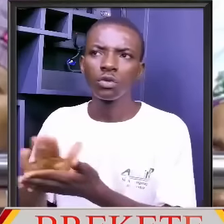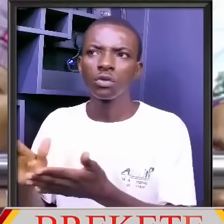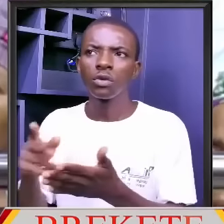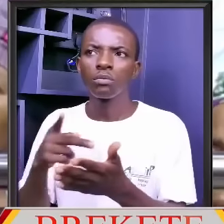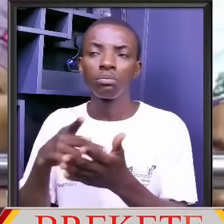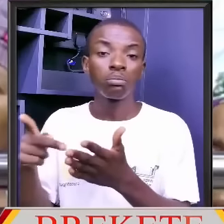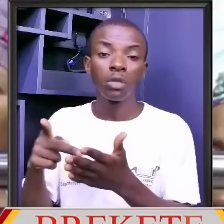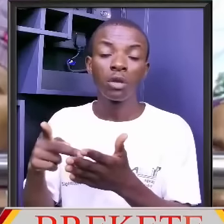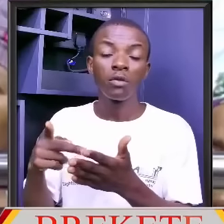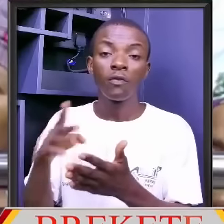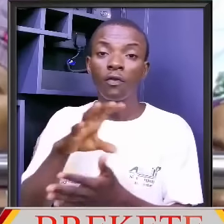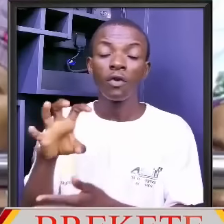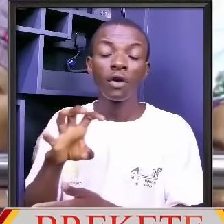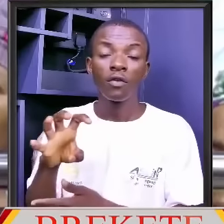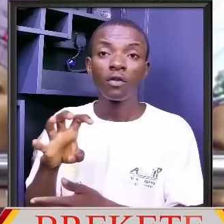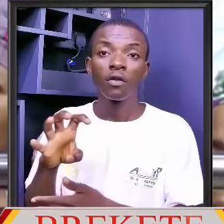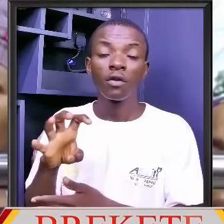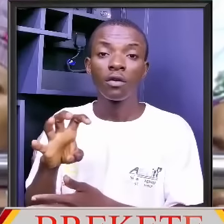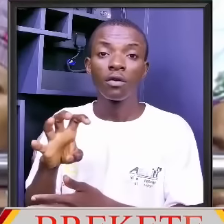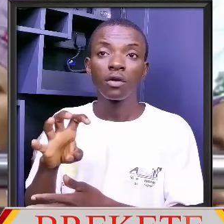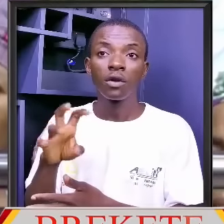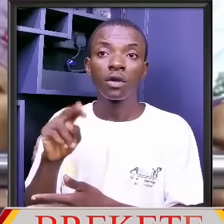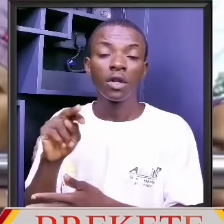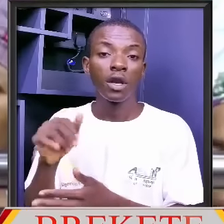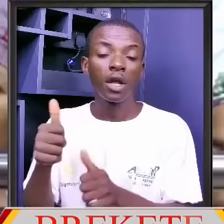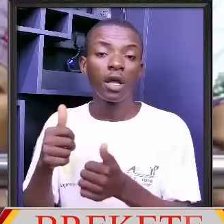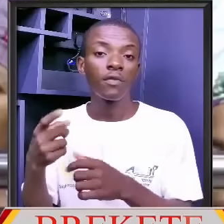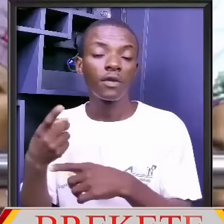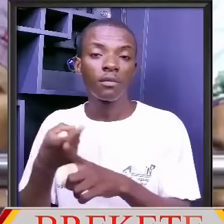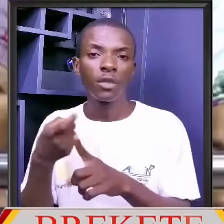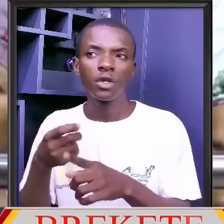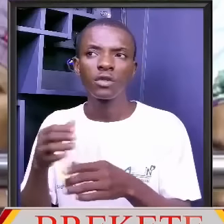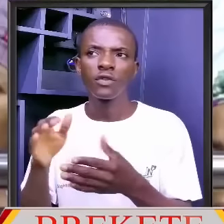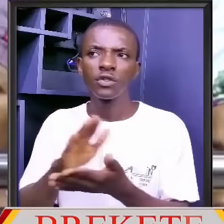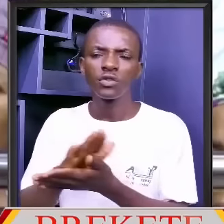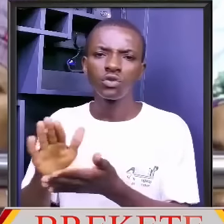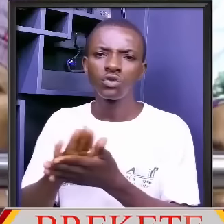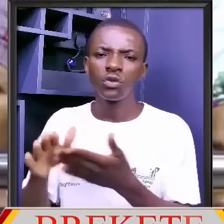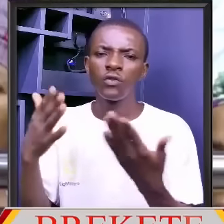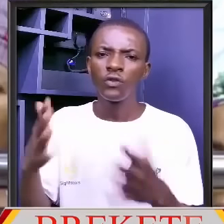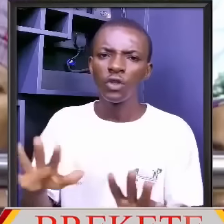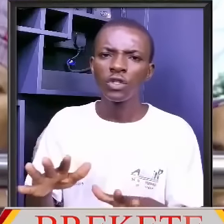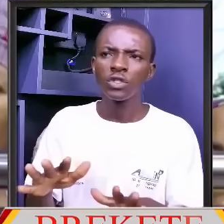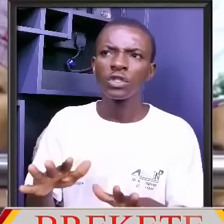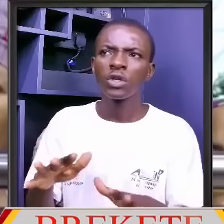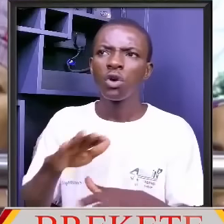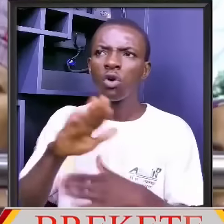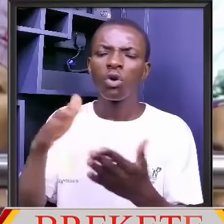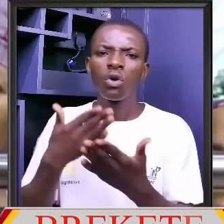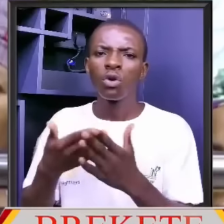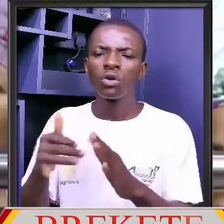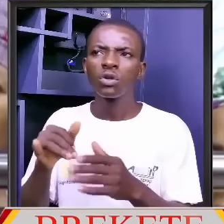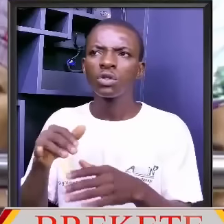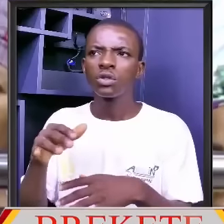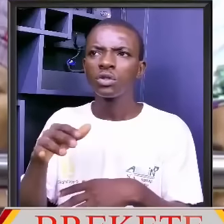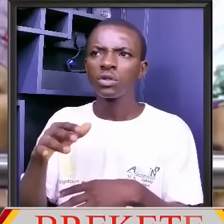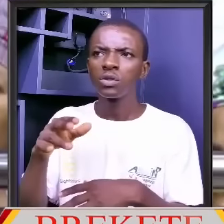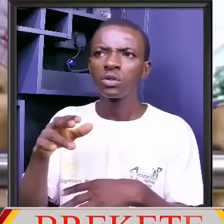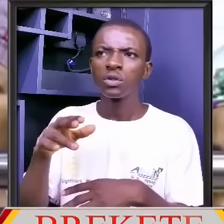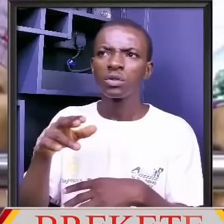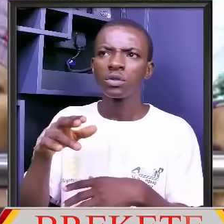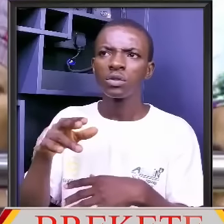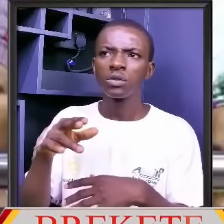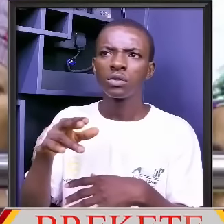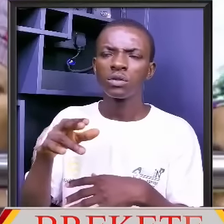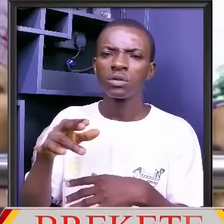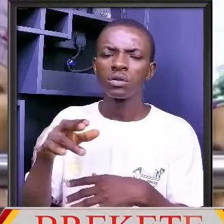pay me 500 naira for every month. So the school, if I sweep finish, come out, all those aboki and cow go